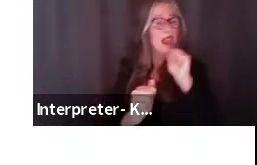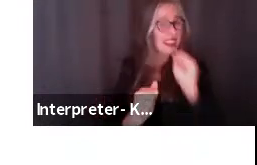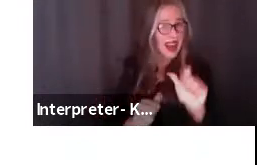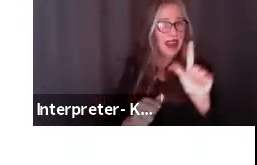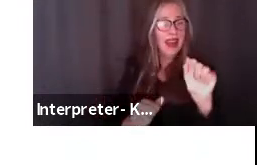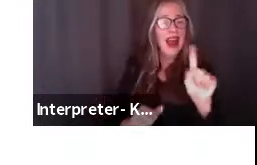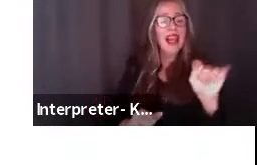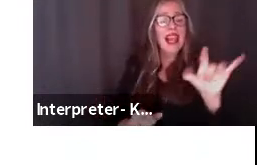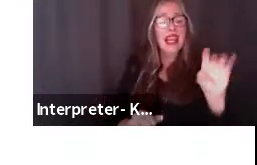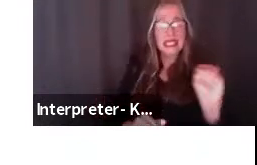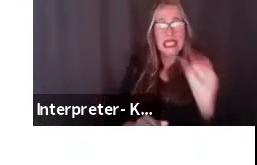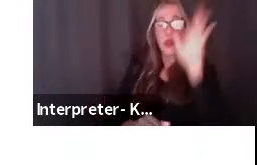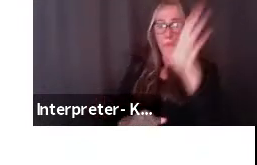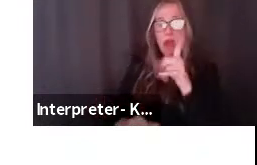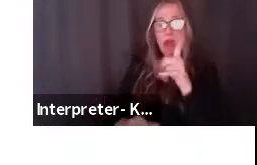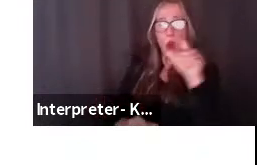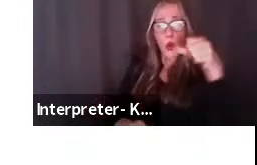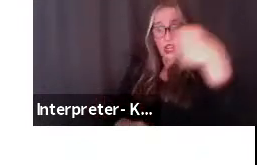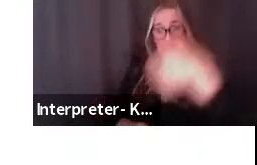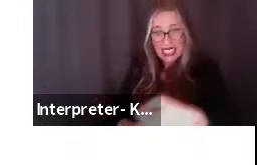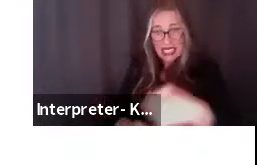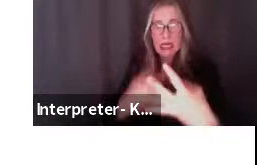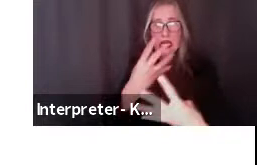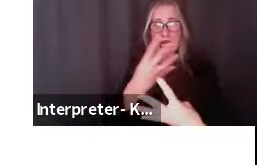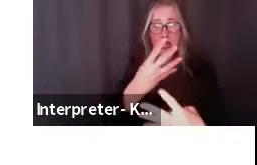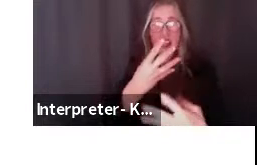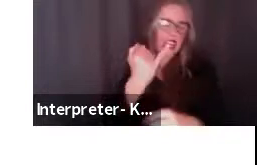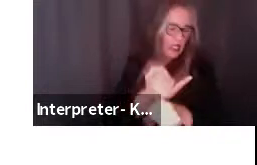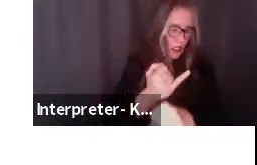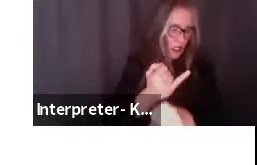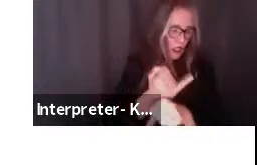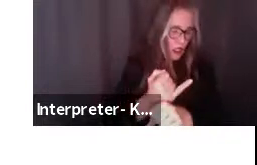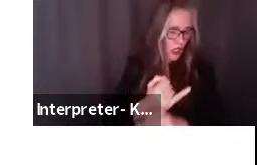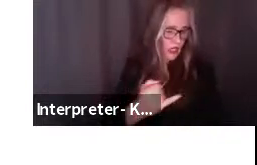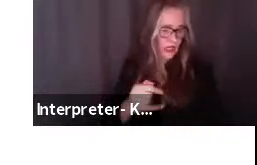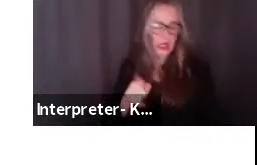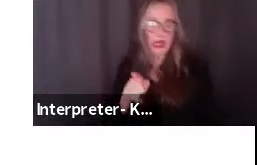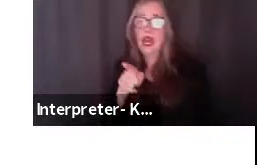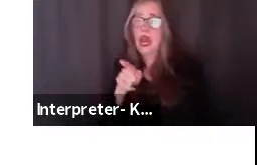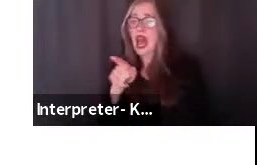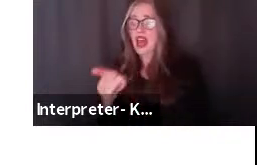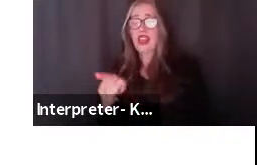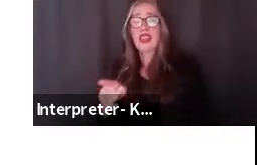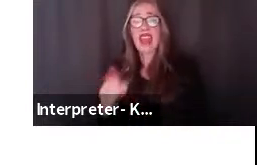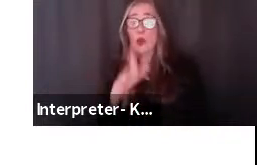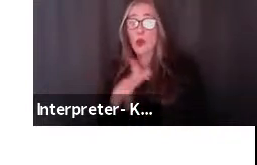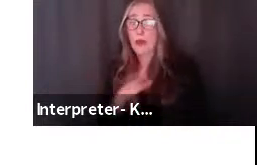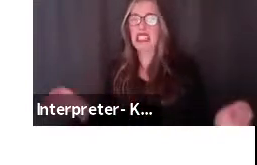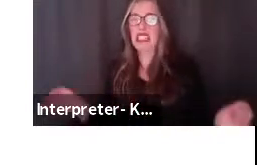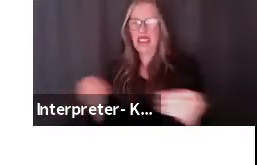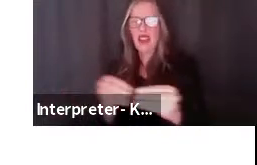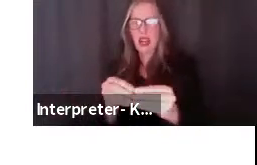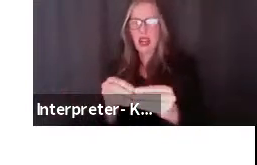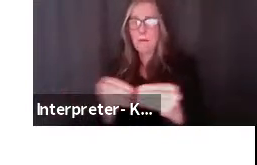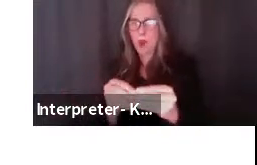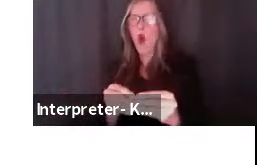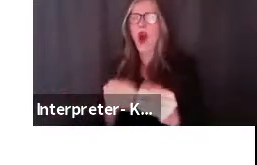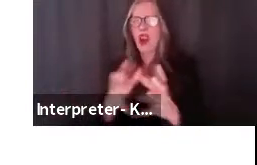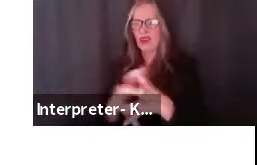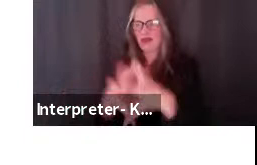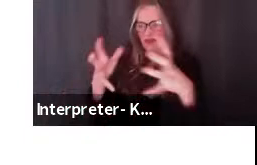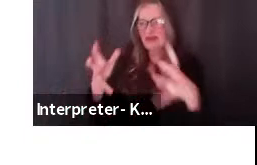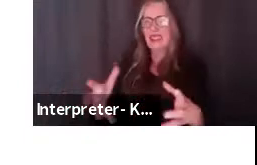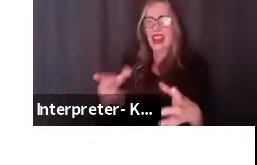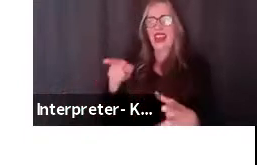that latina women experienced an even more disproportionate risk of sterilization relative to non-latinos it's about